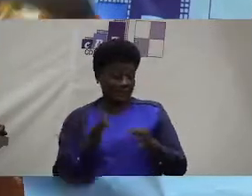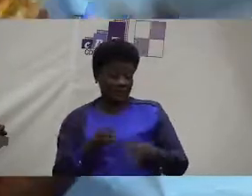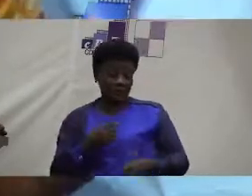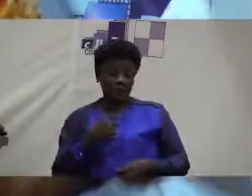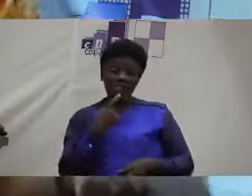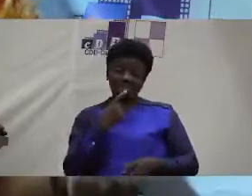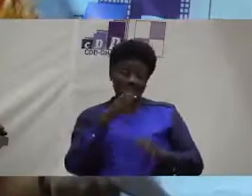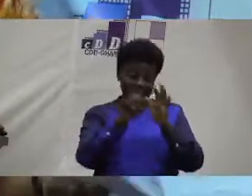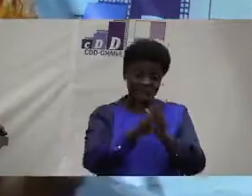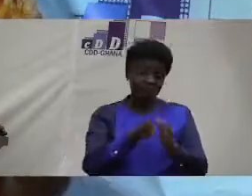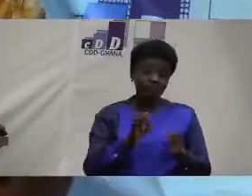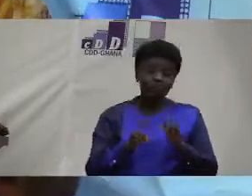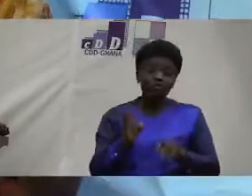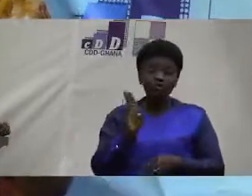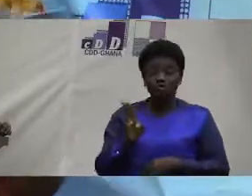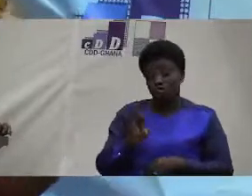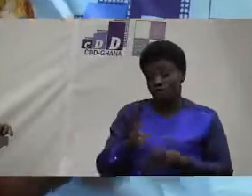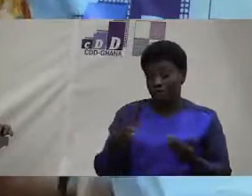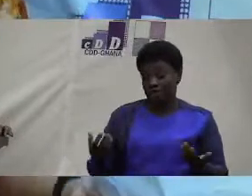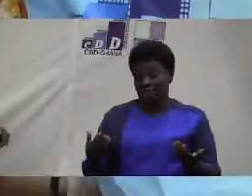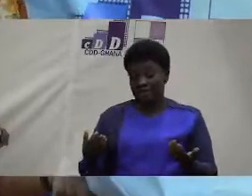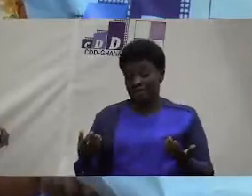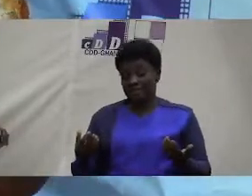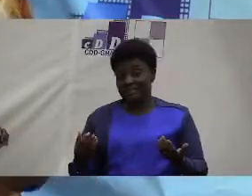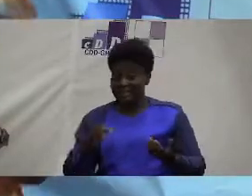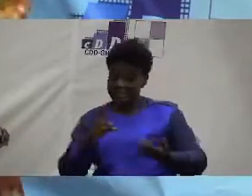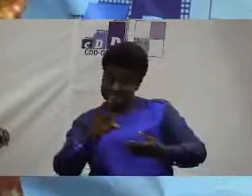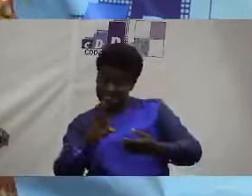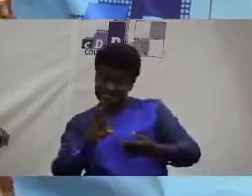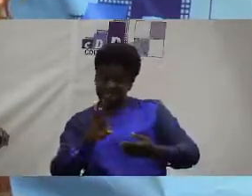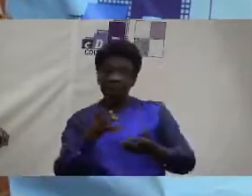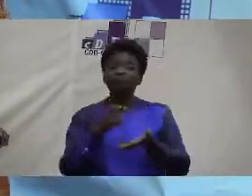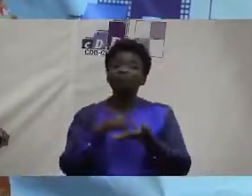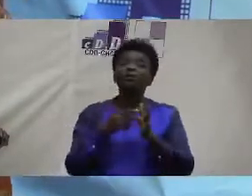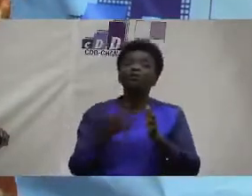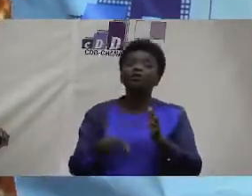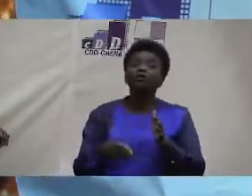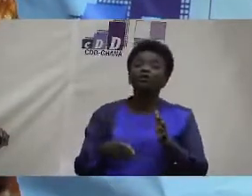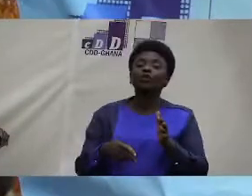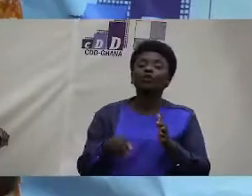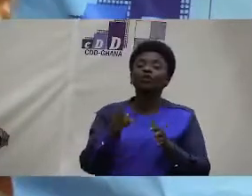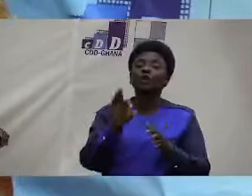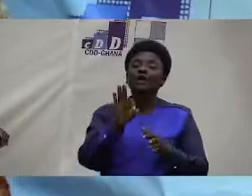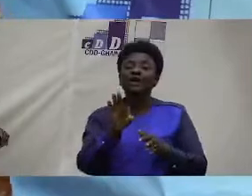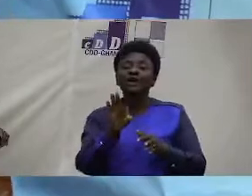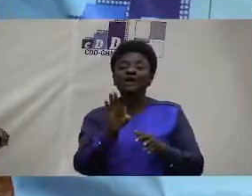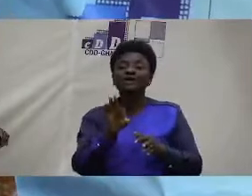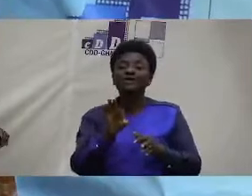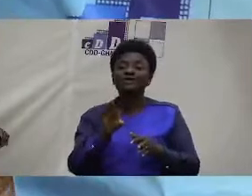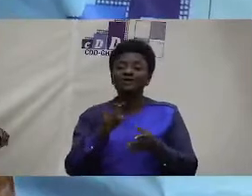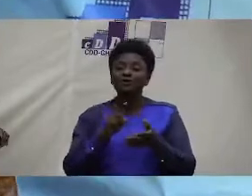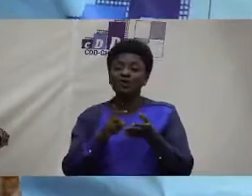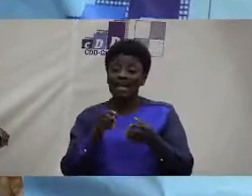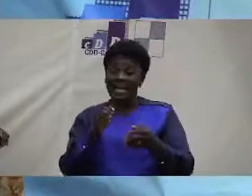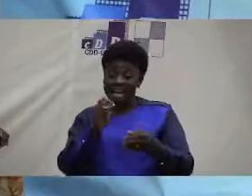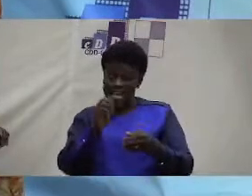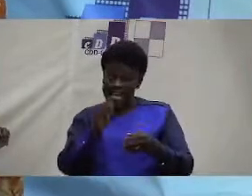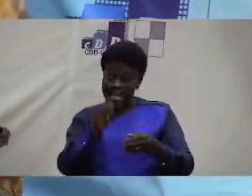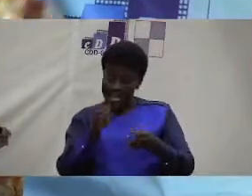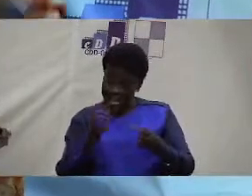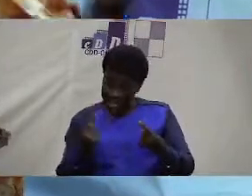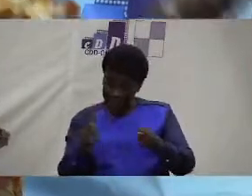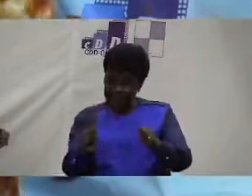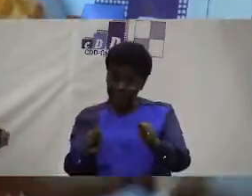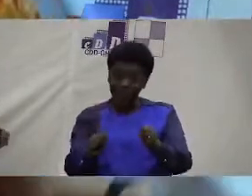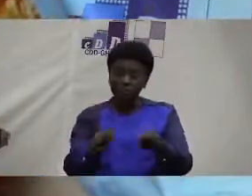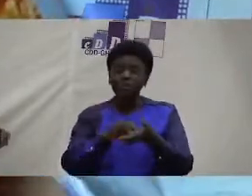use the F word, it's just to write F. Then you omit the U, you put the C and the K, and